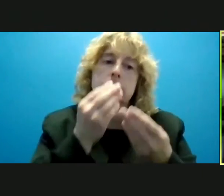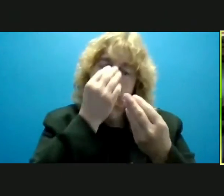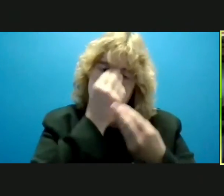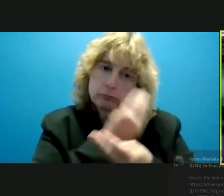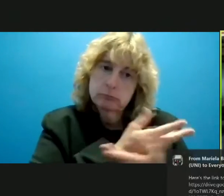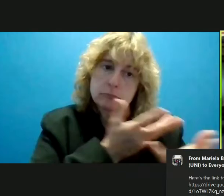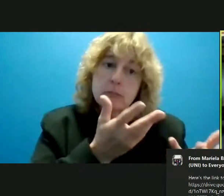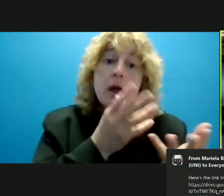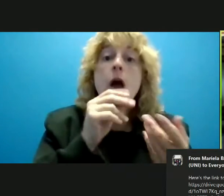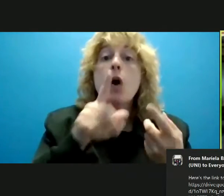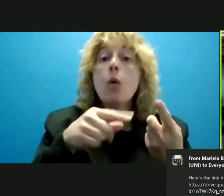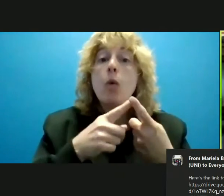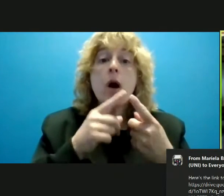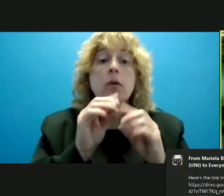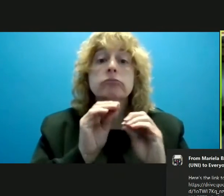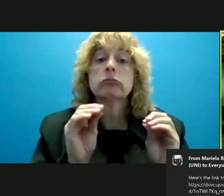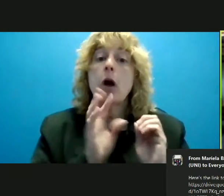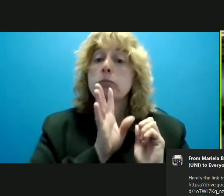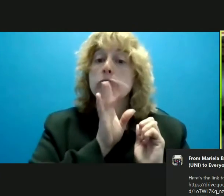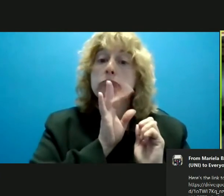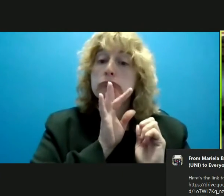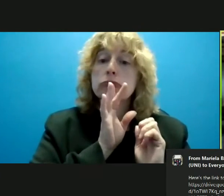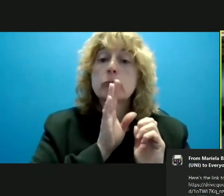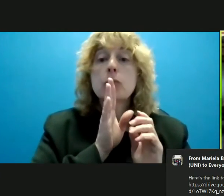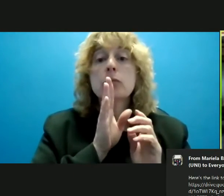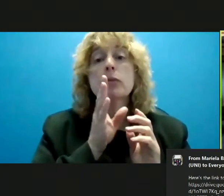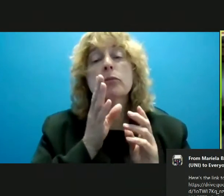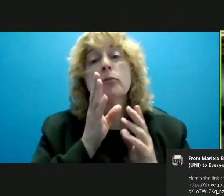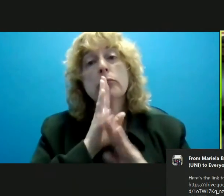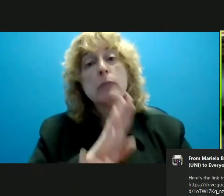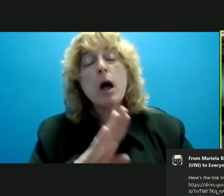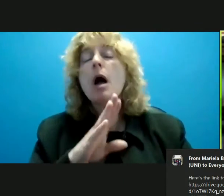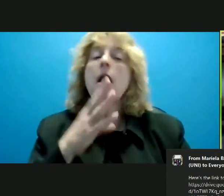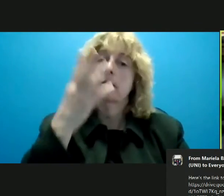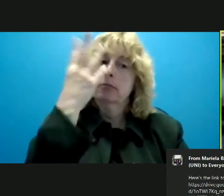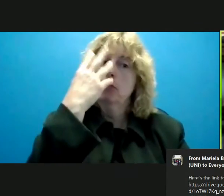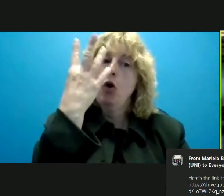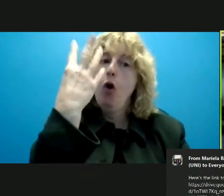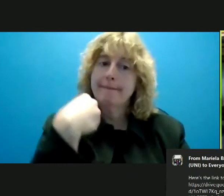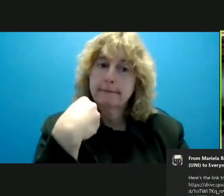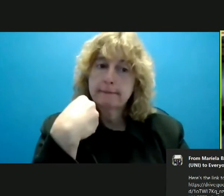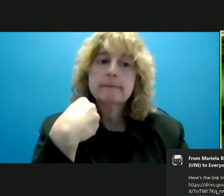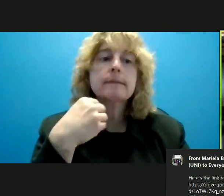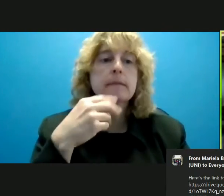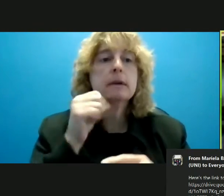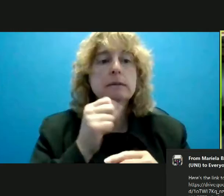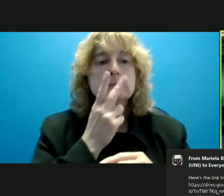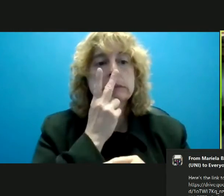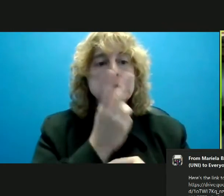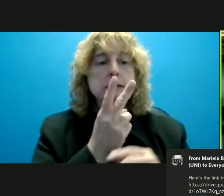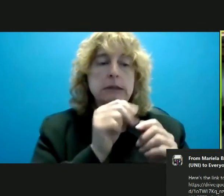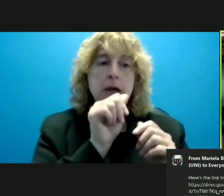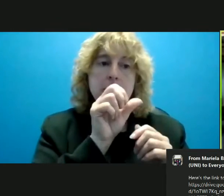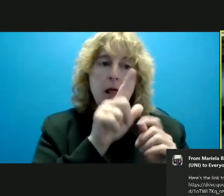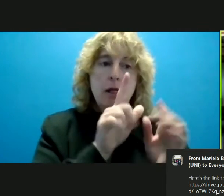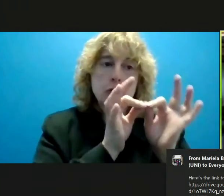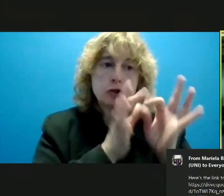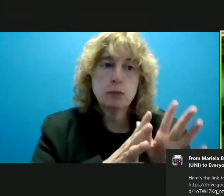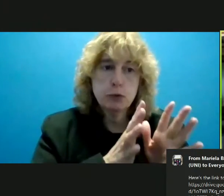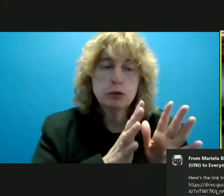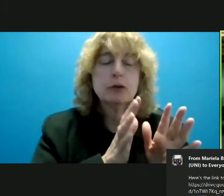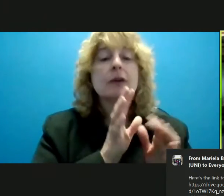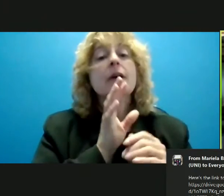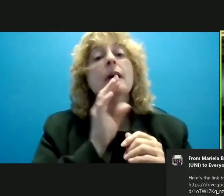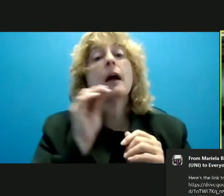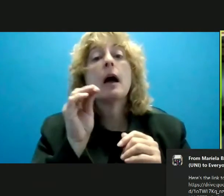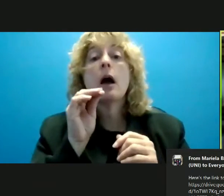our ASL interpreter can be seen and mute yourself and you're not speaking. Terry Whitfield is back from his